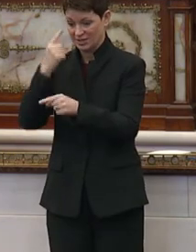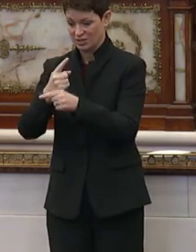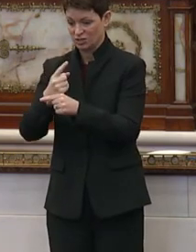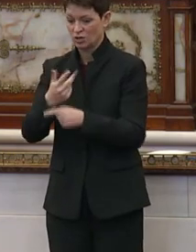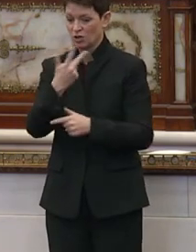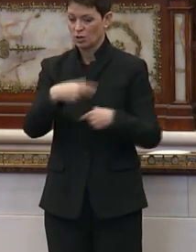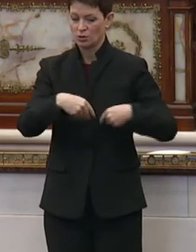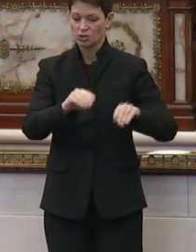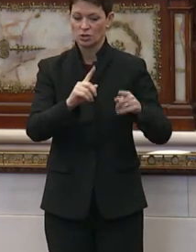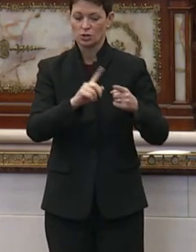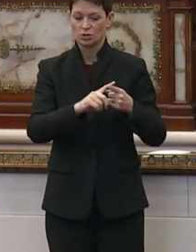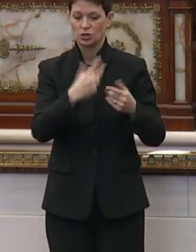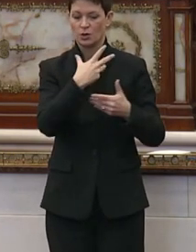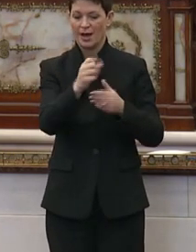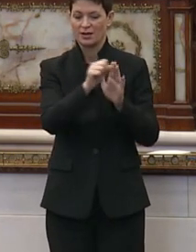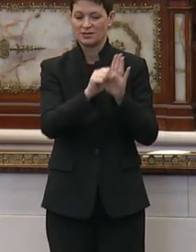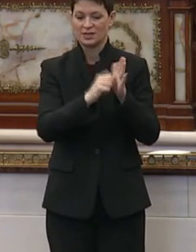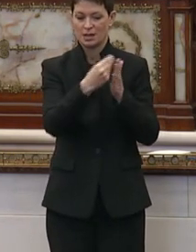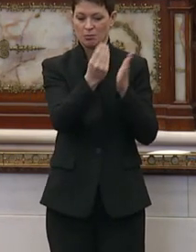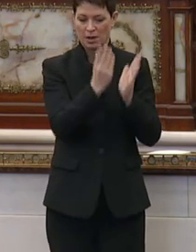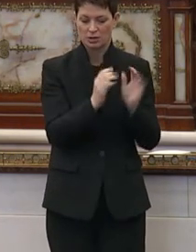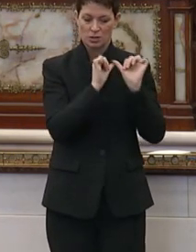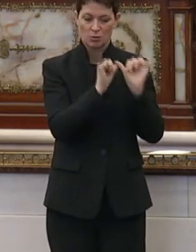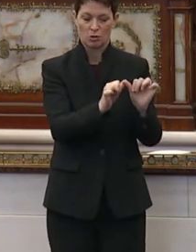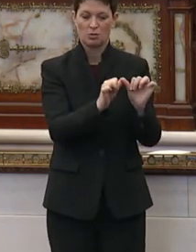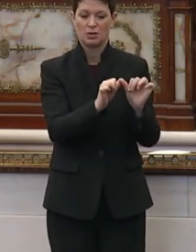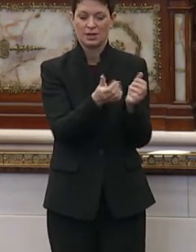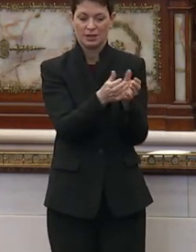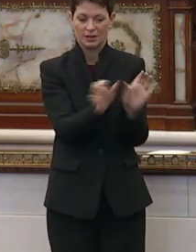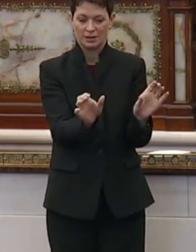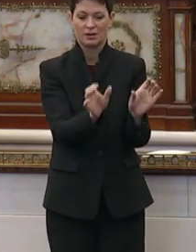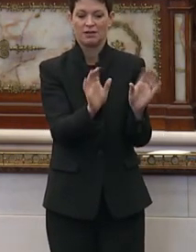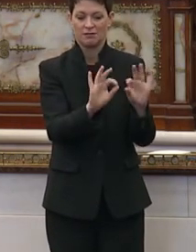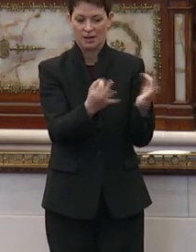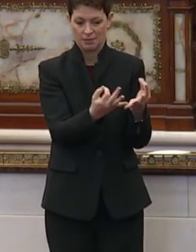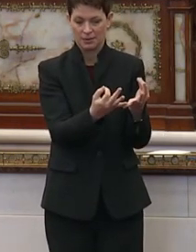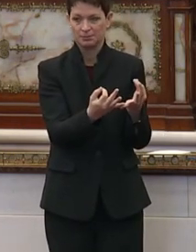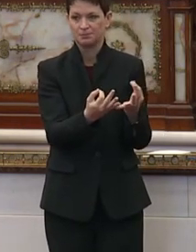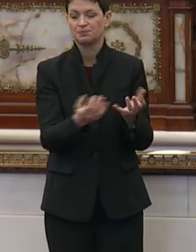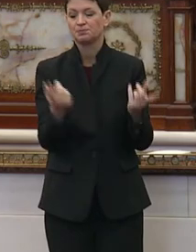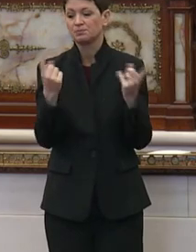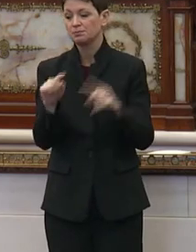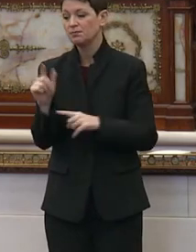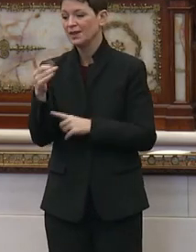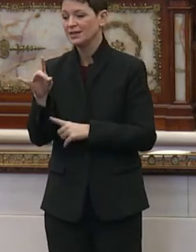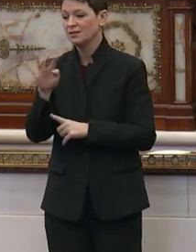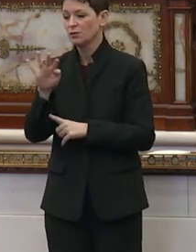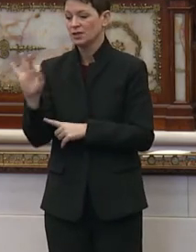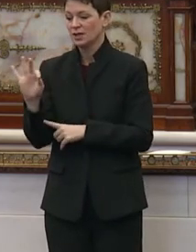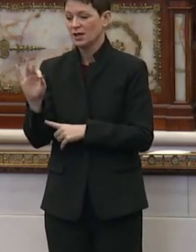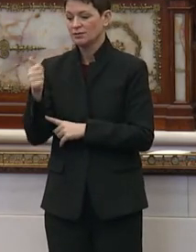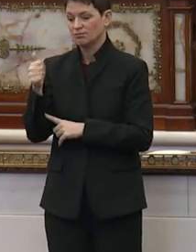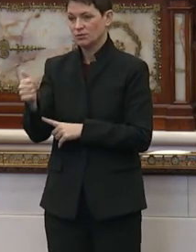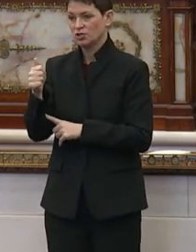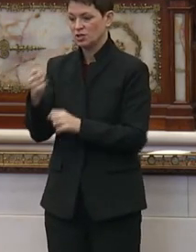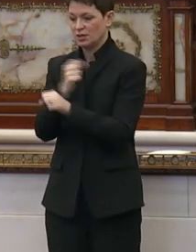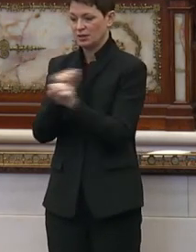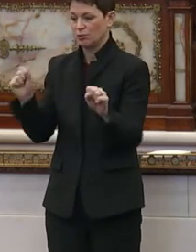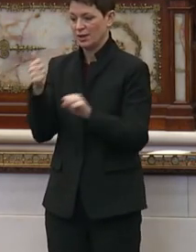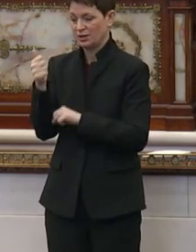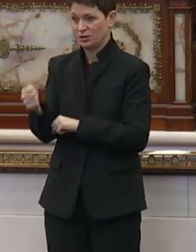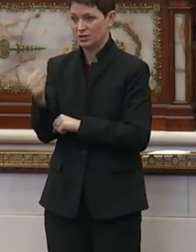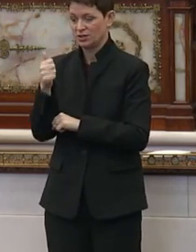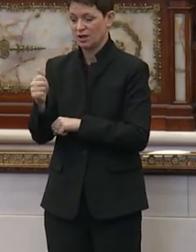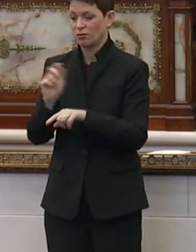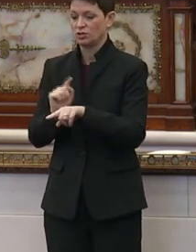were sold to out-of-state buyers, permanently fragmenting this family. In 1849, Tubman liberated herself